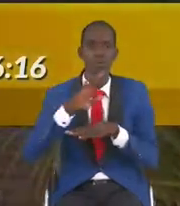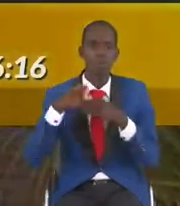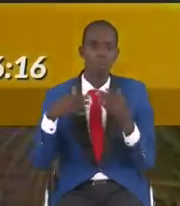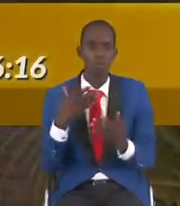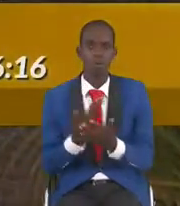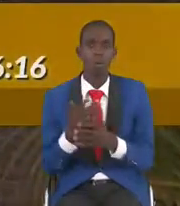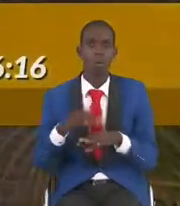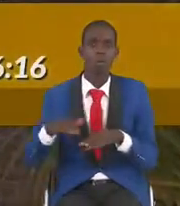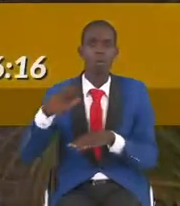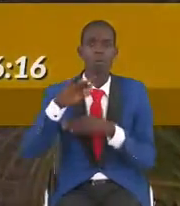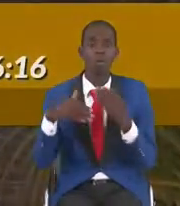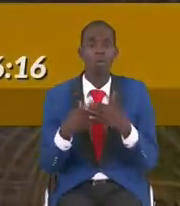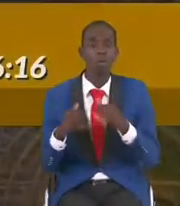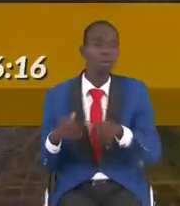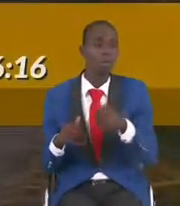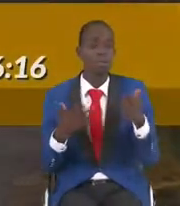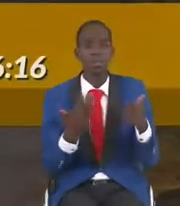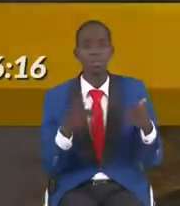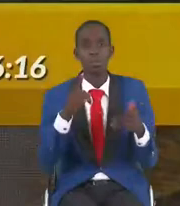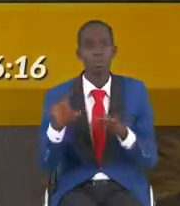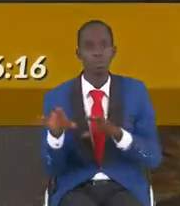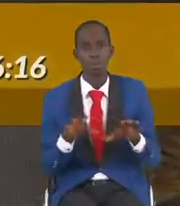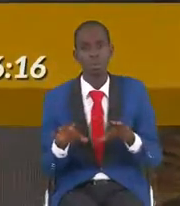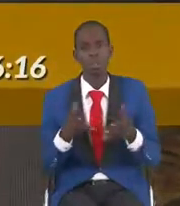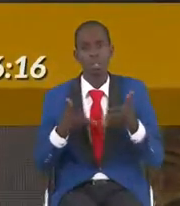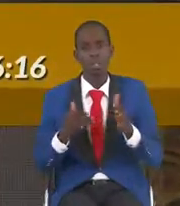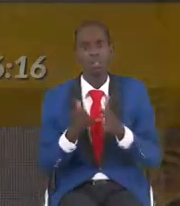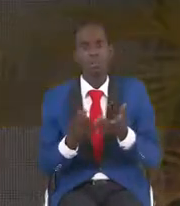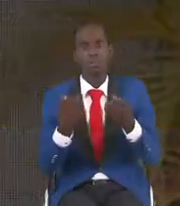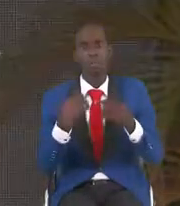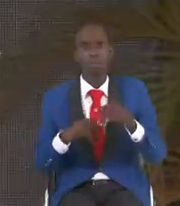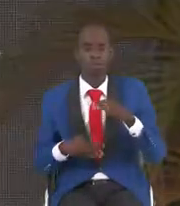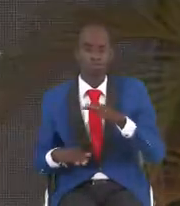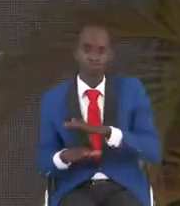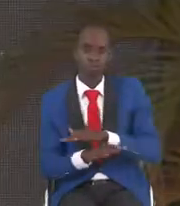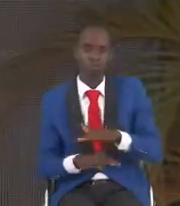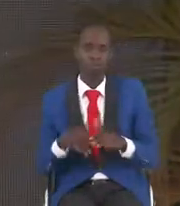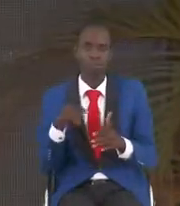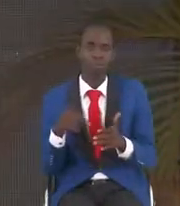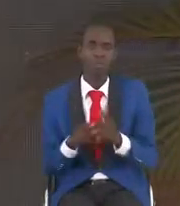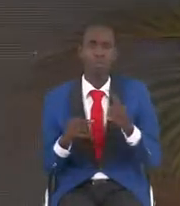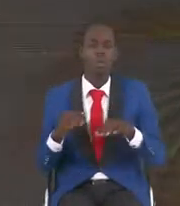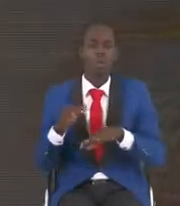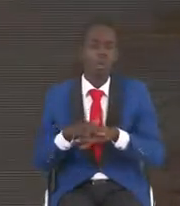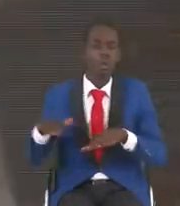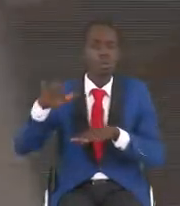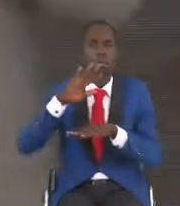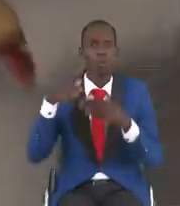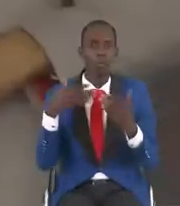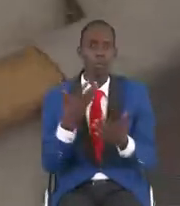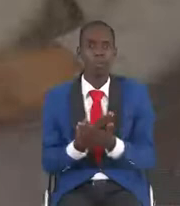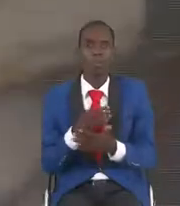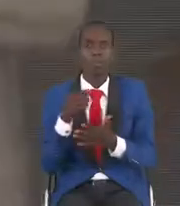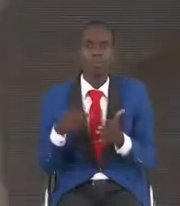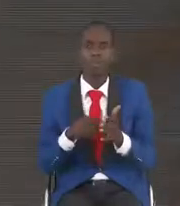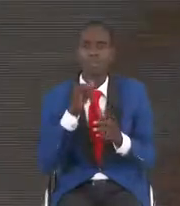above all, any other thing you do, let it come below this one. Above all, this is the priority